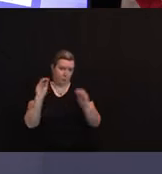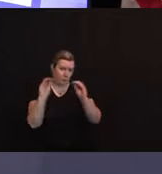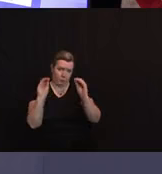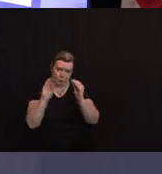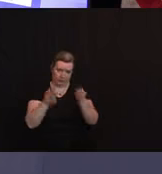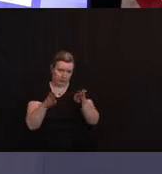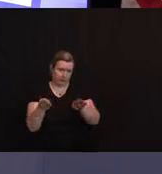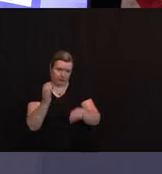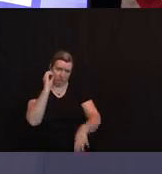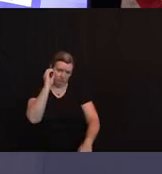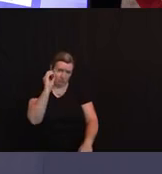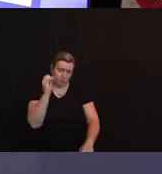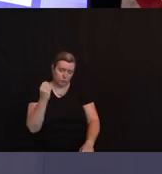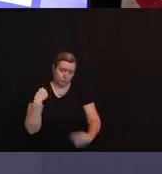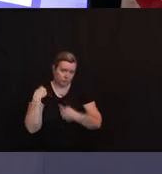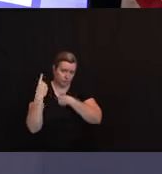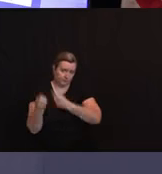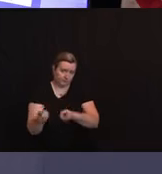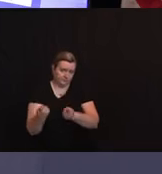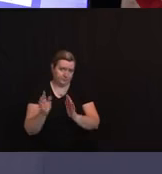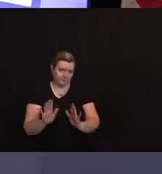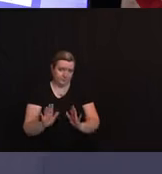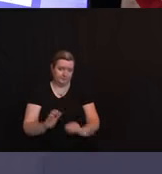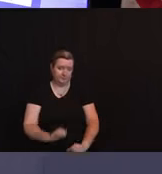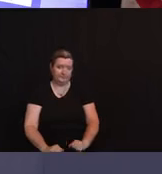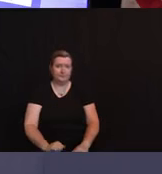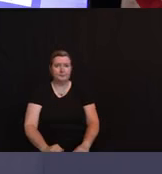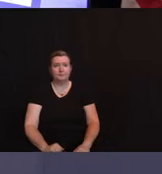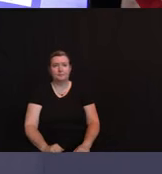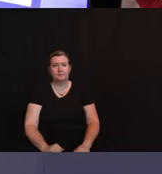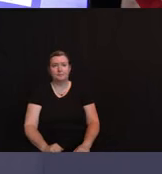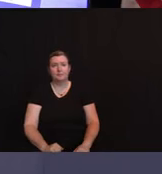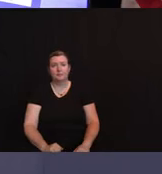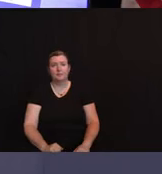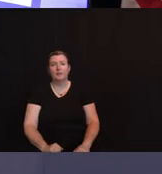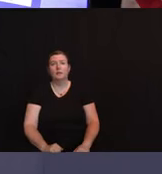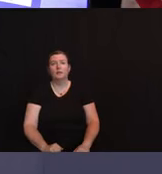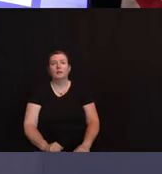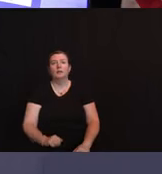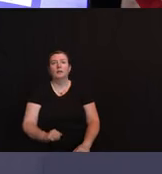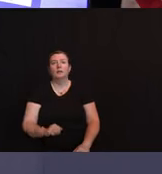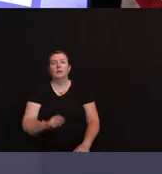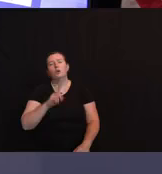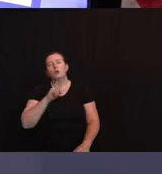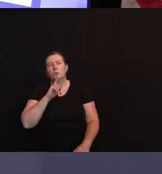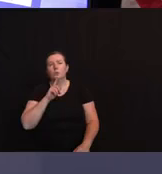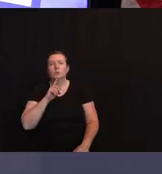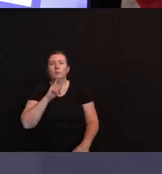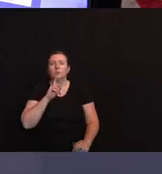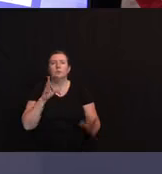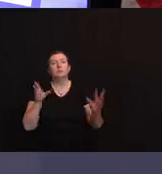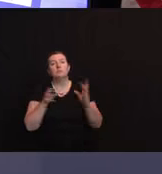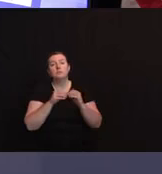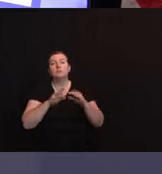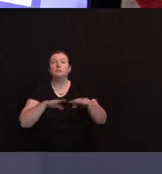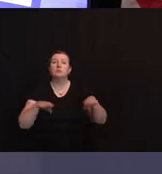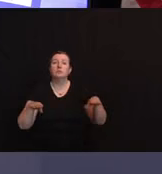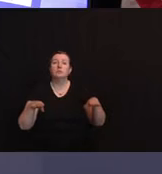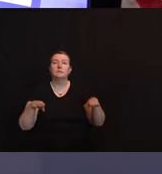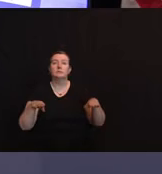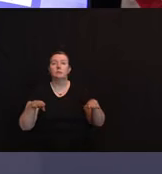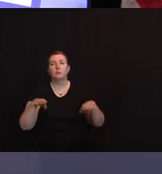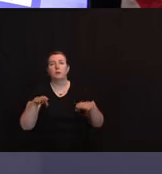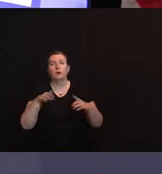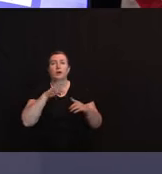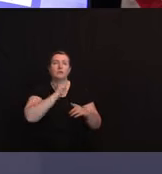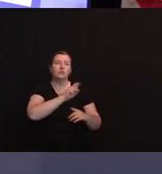inflammatory syndrome. The ages of the children affected range from 1 to 18. 2 children are currently